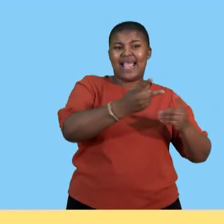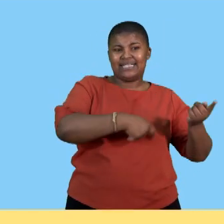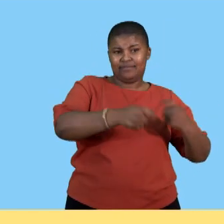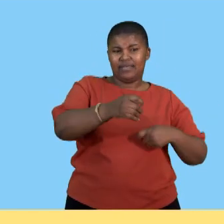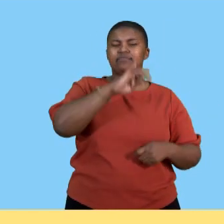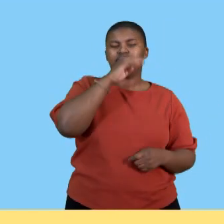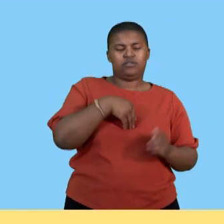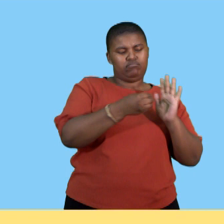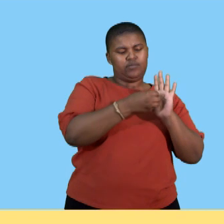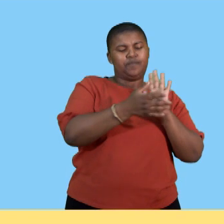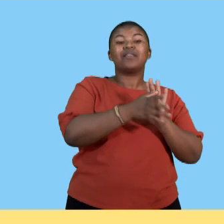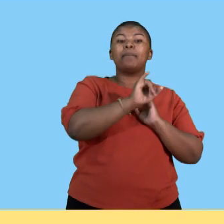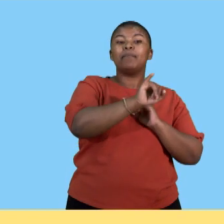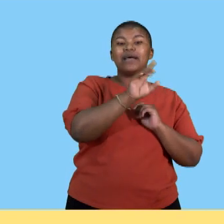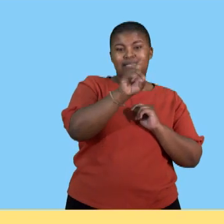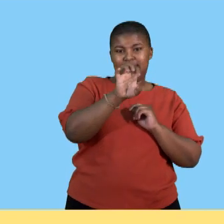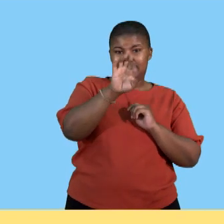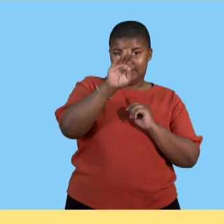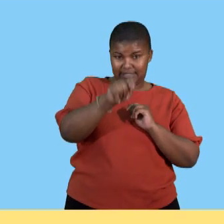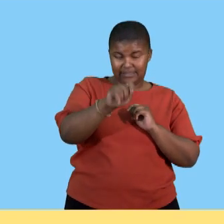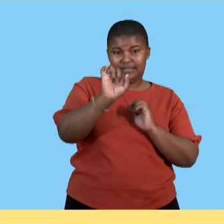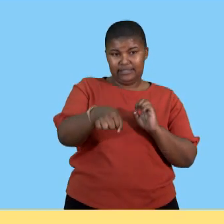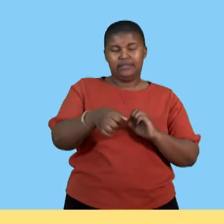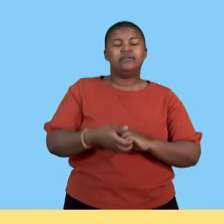and I'm going to say bad debts.